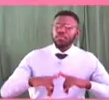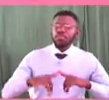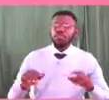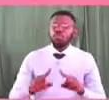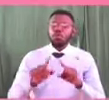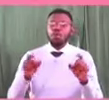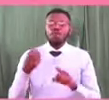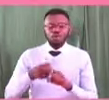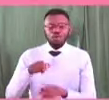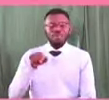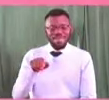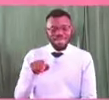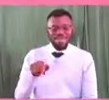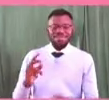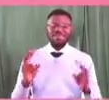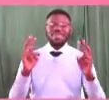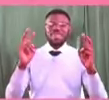its theme.